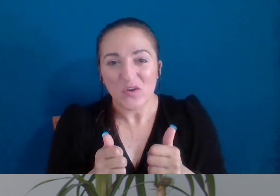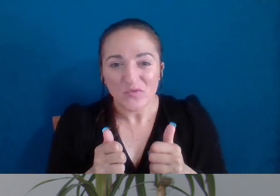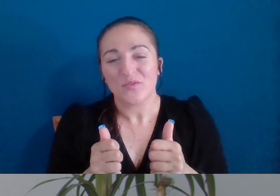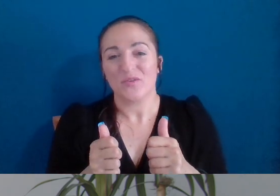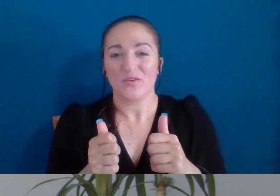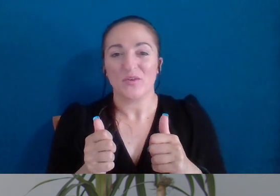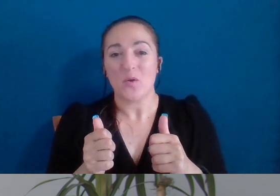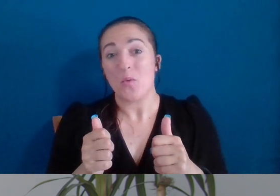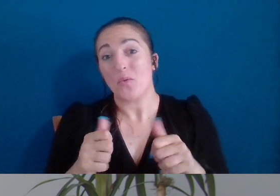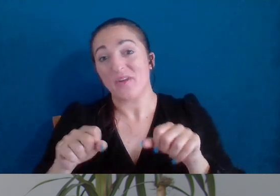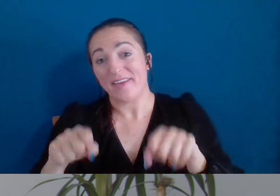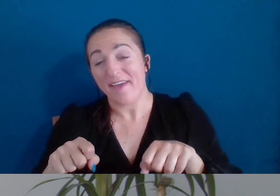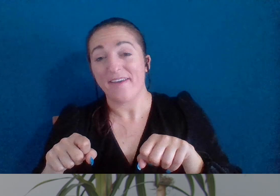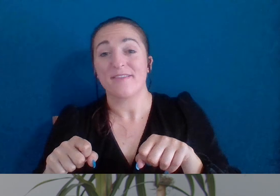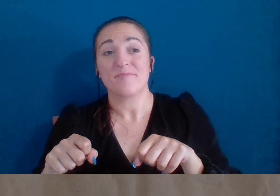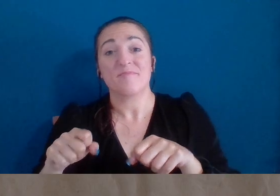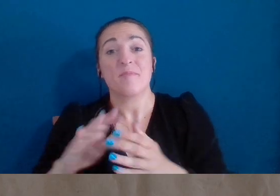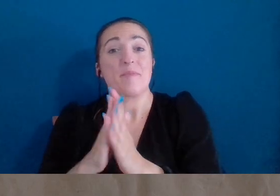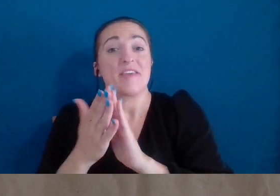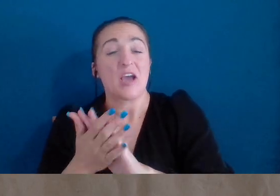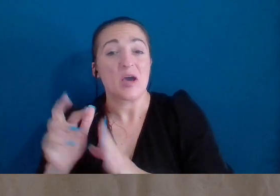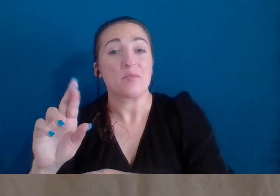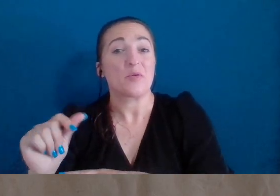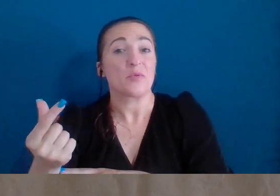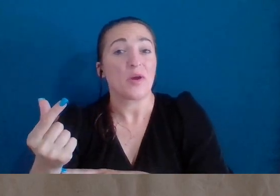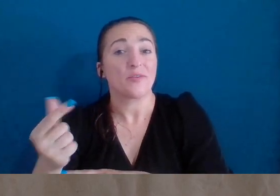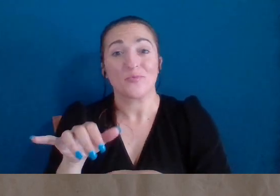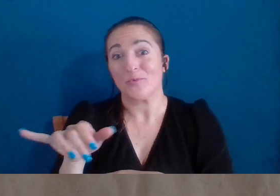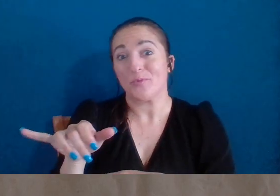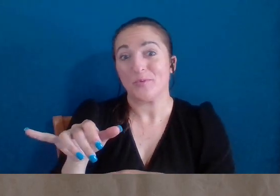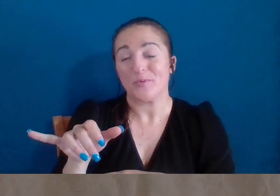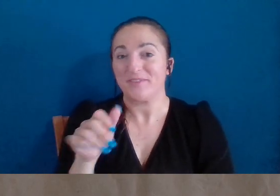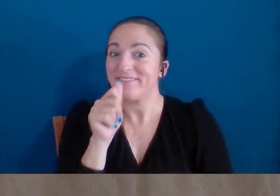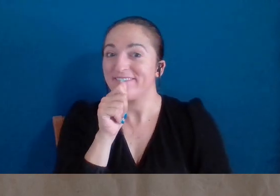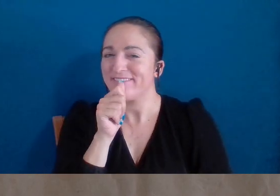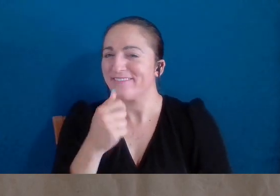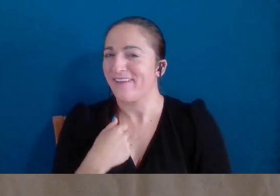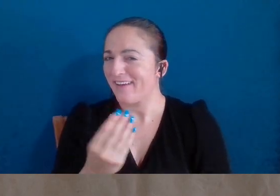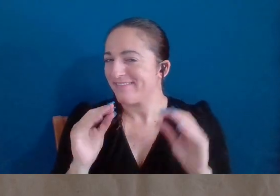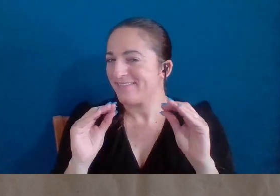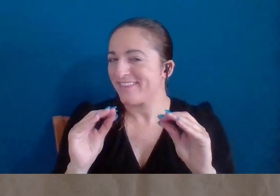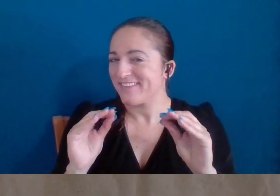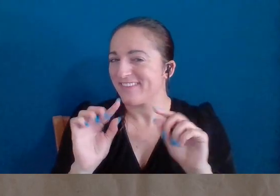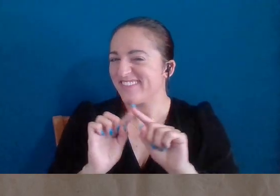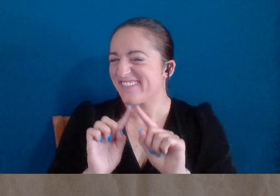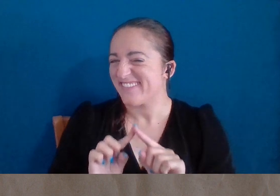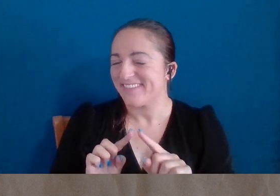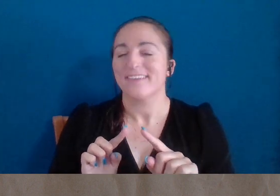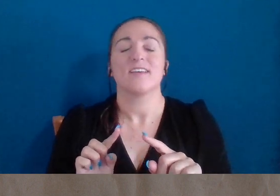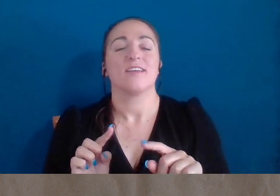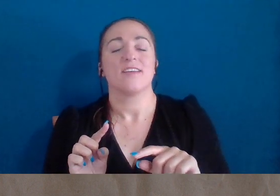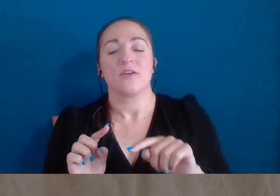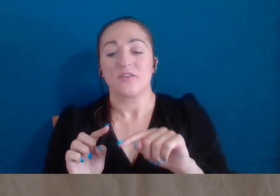So let's keep going. So I'm gonna pick this piece. It's a little bit cut at the top, so it's a bit